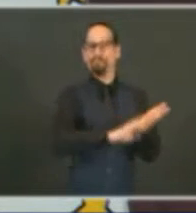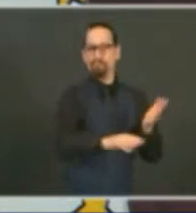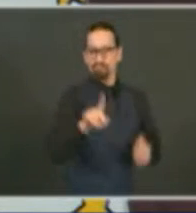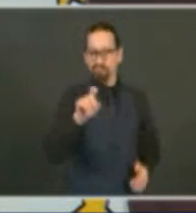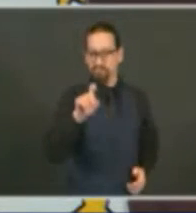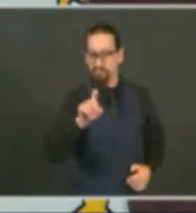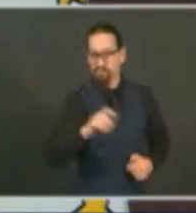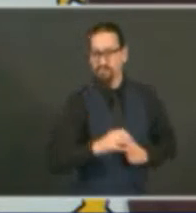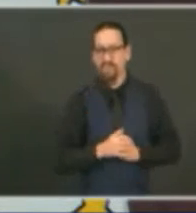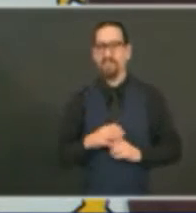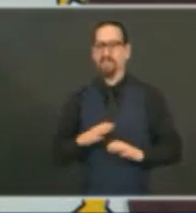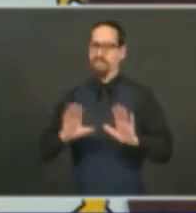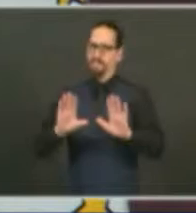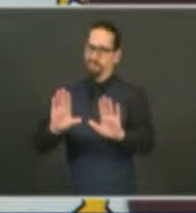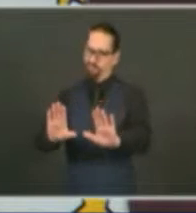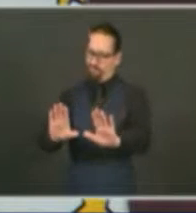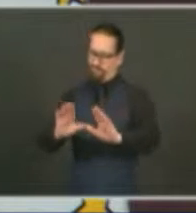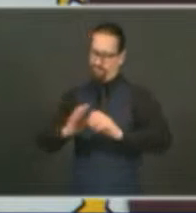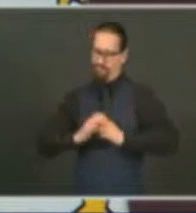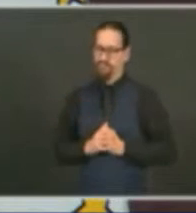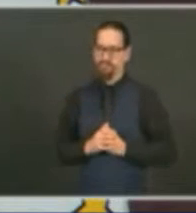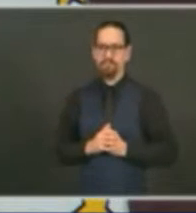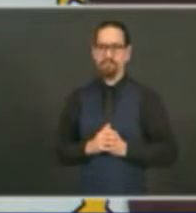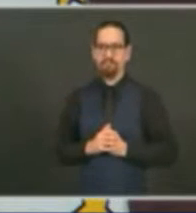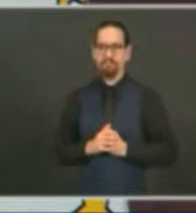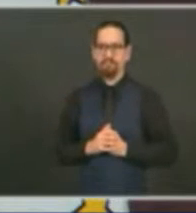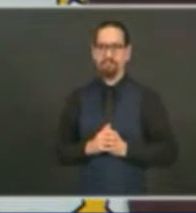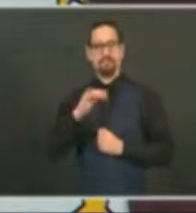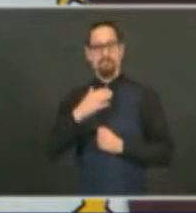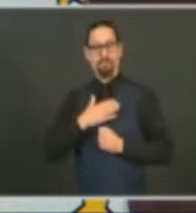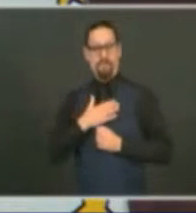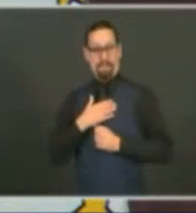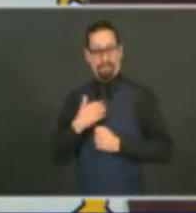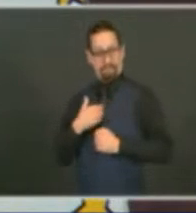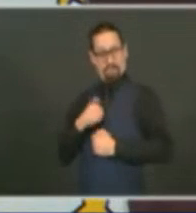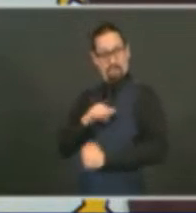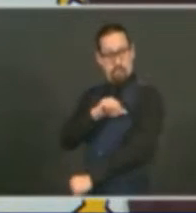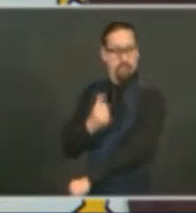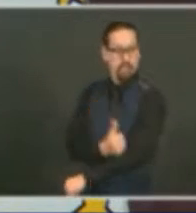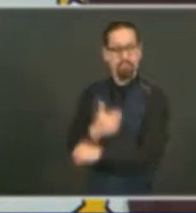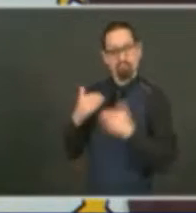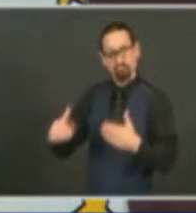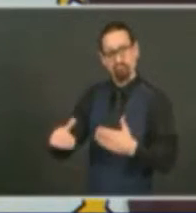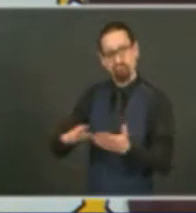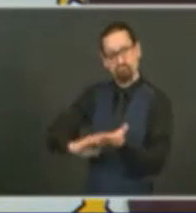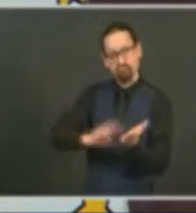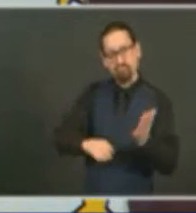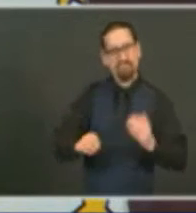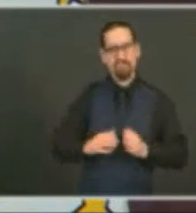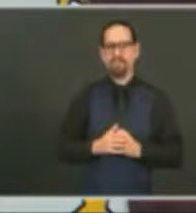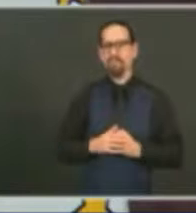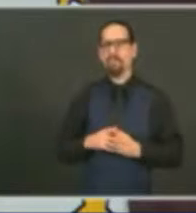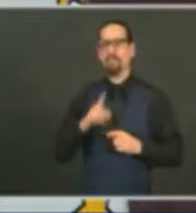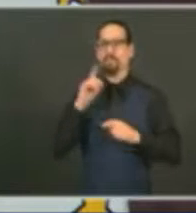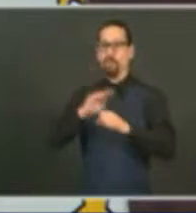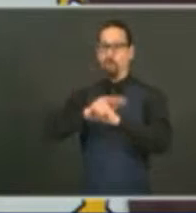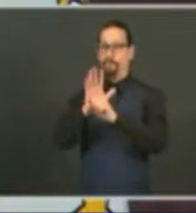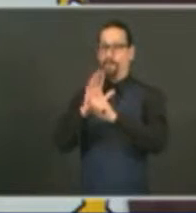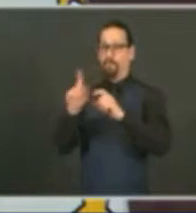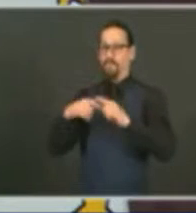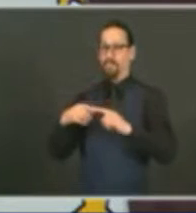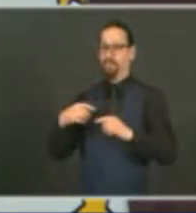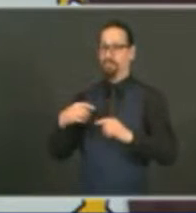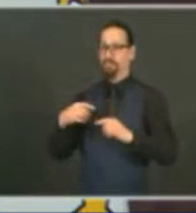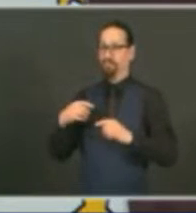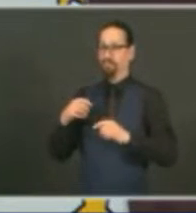First of all, I don't have the power to do that. Second of all, earlier in the pandemic, I did work with the courts to